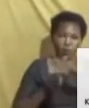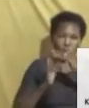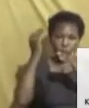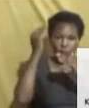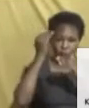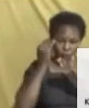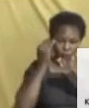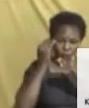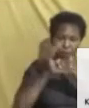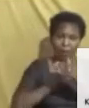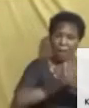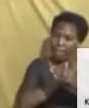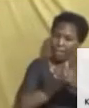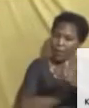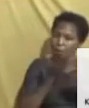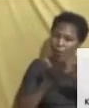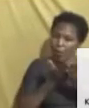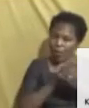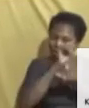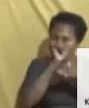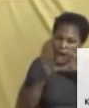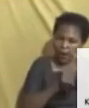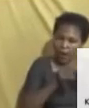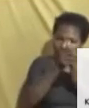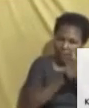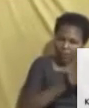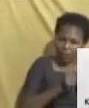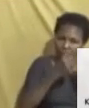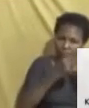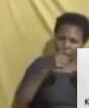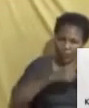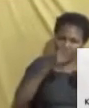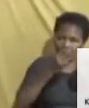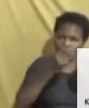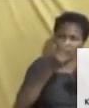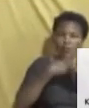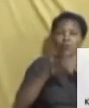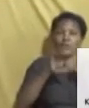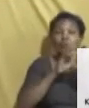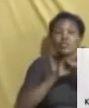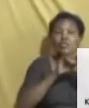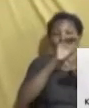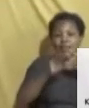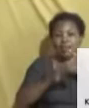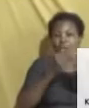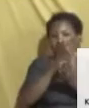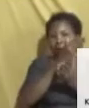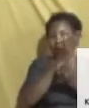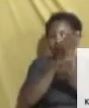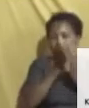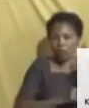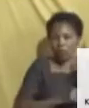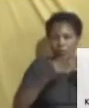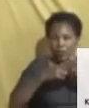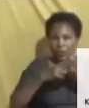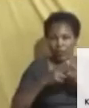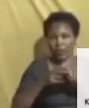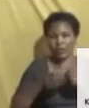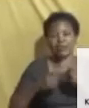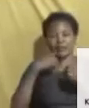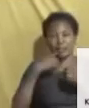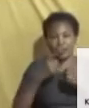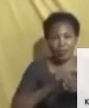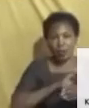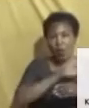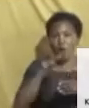under Article 163 of the Constitution, and sub-Article 7 is expressed. It says, all